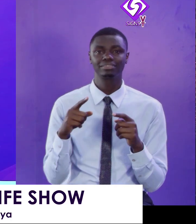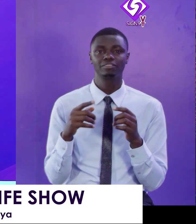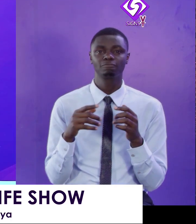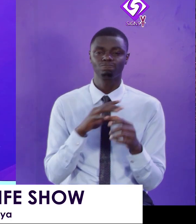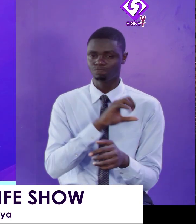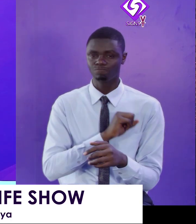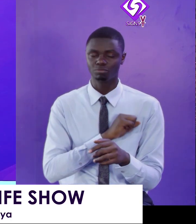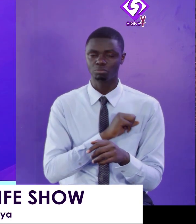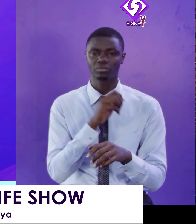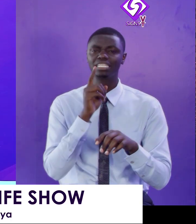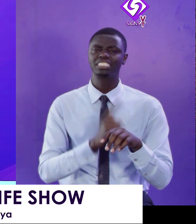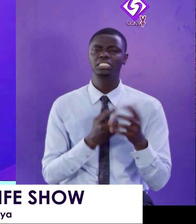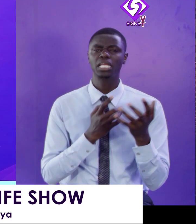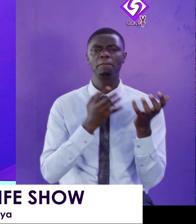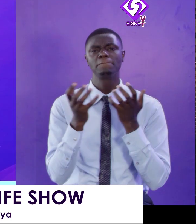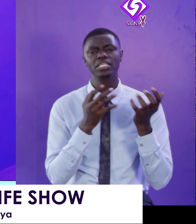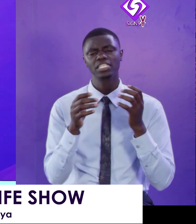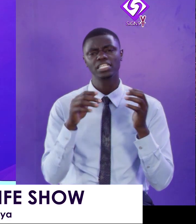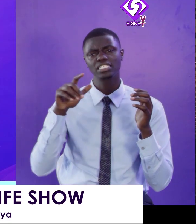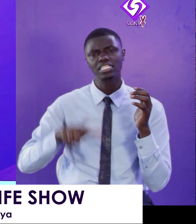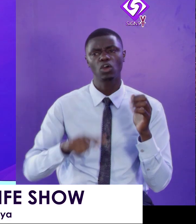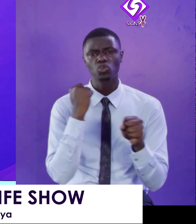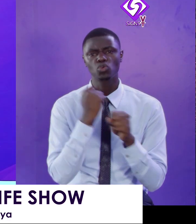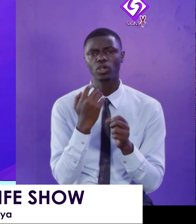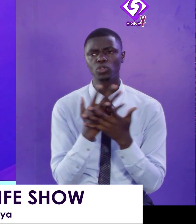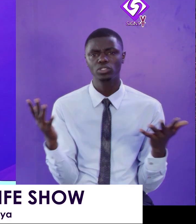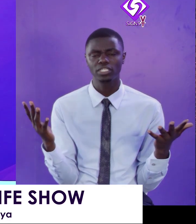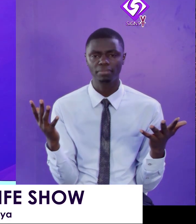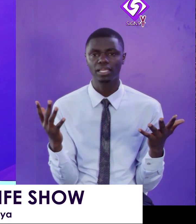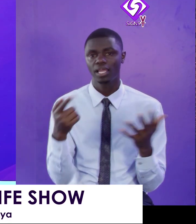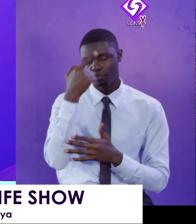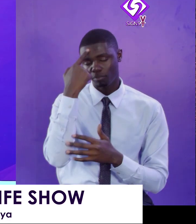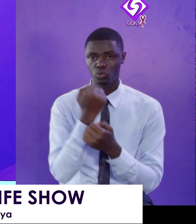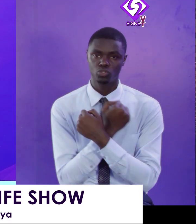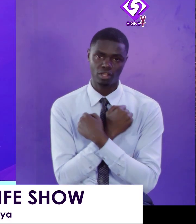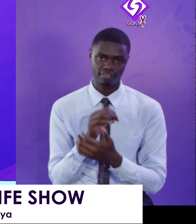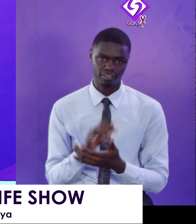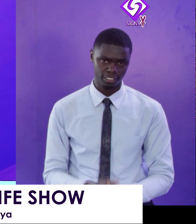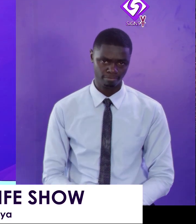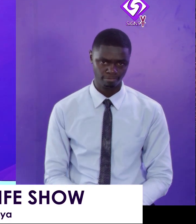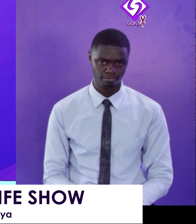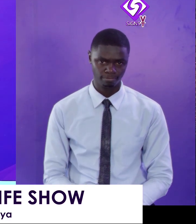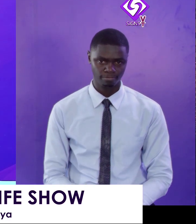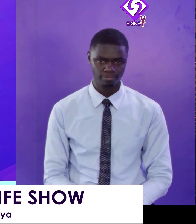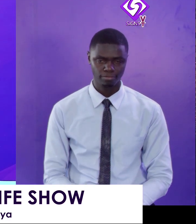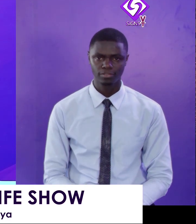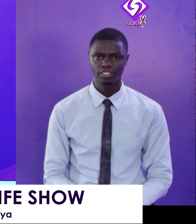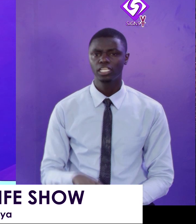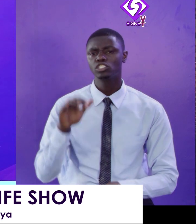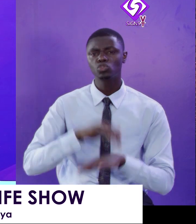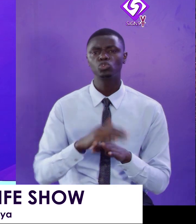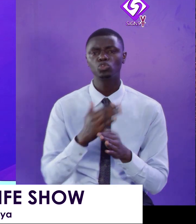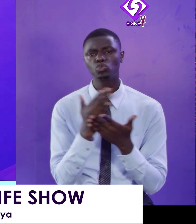is down, you still can do that thing for love of it, How good it is to do